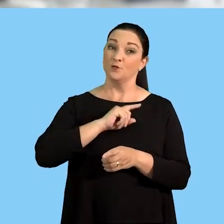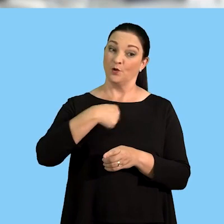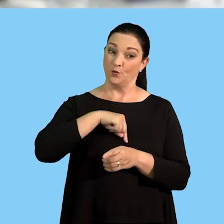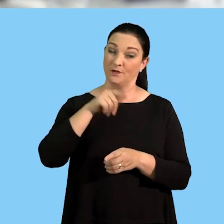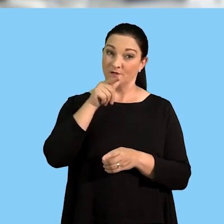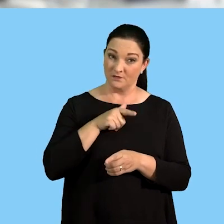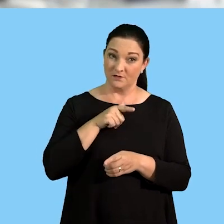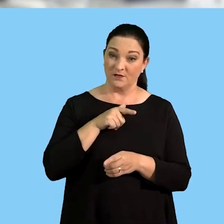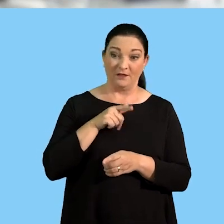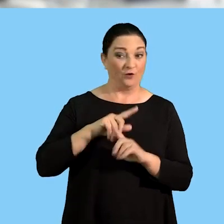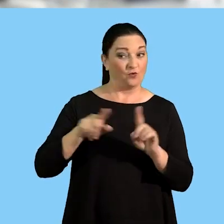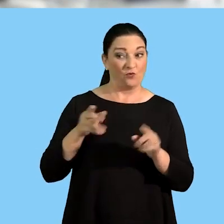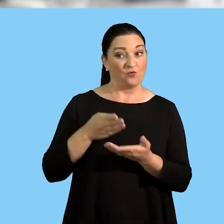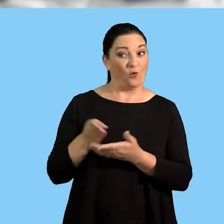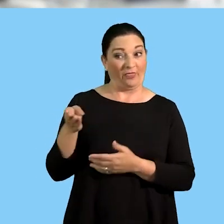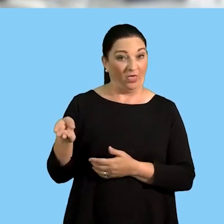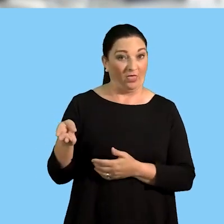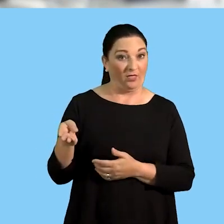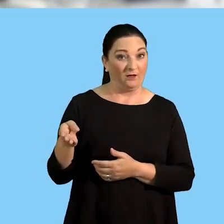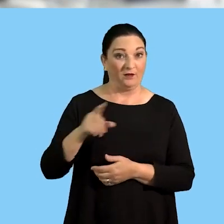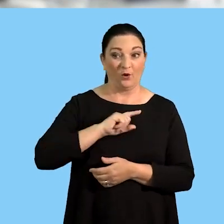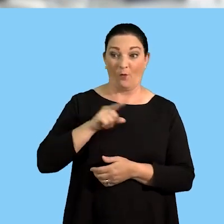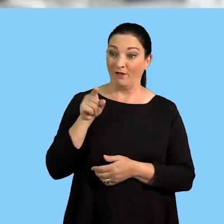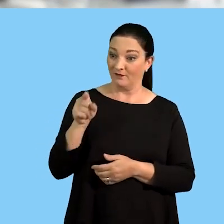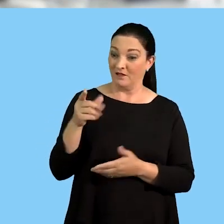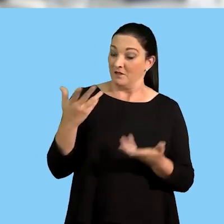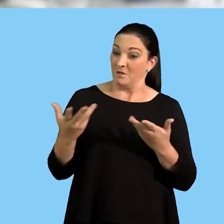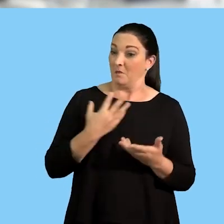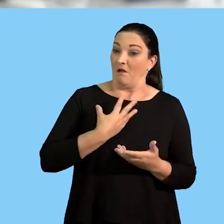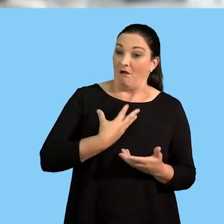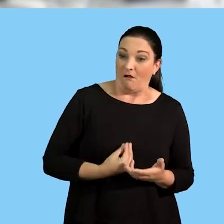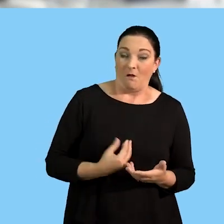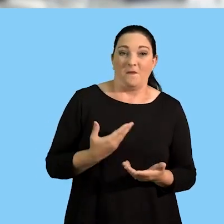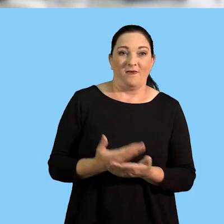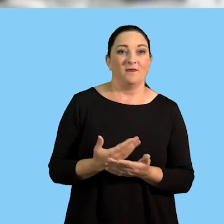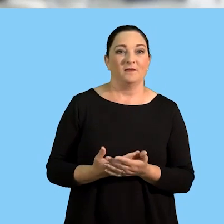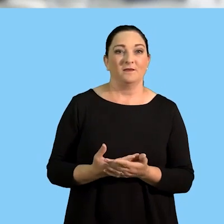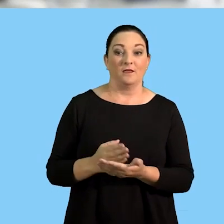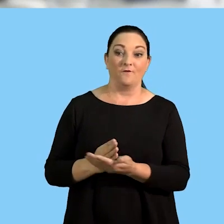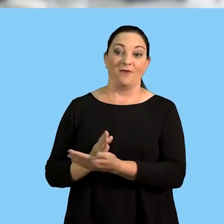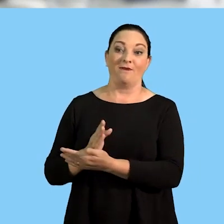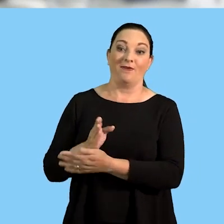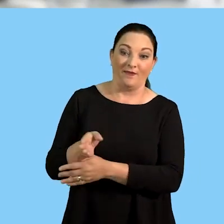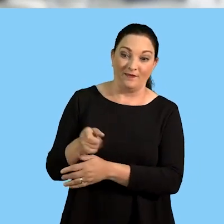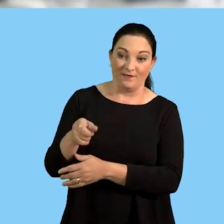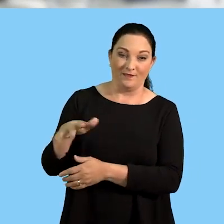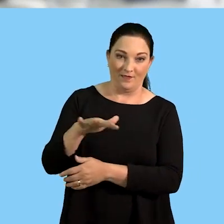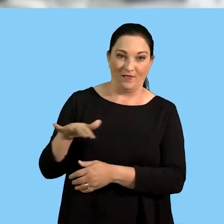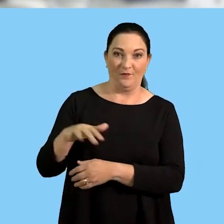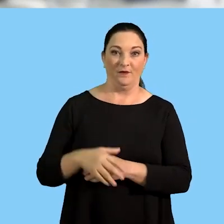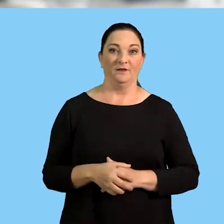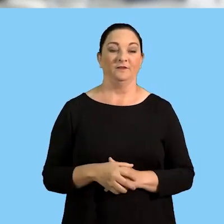are advising our employees not to go there because there are certain harms that are associated with entering a